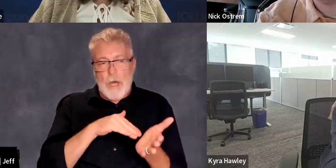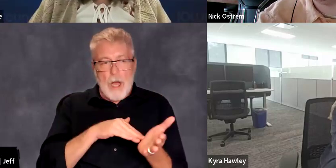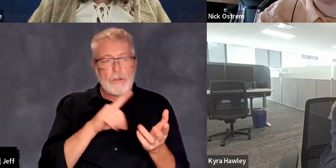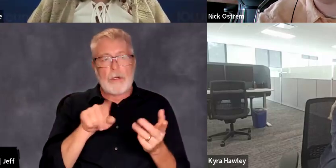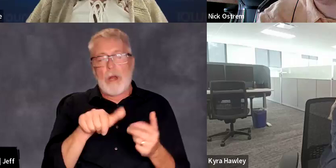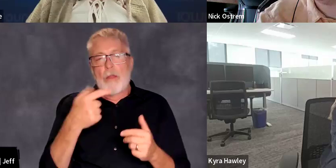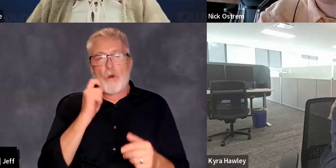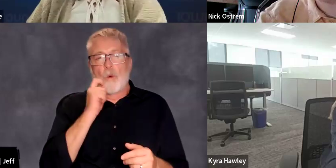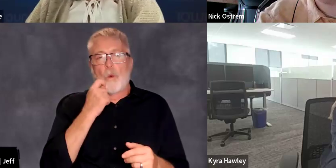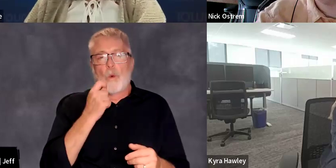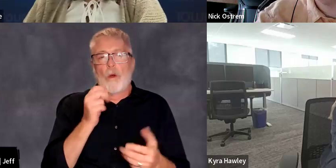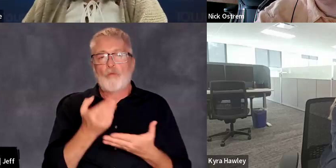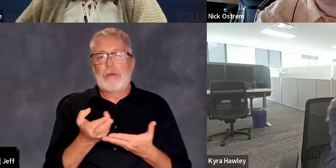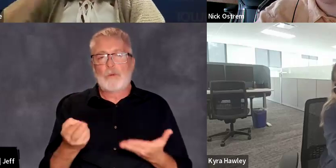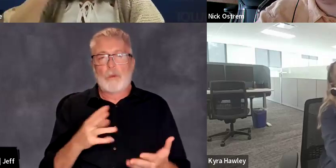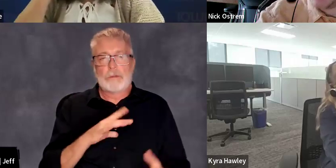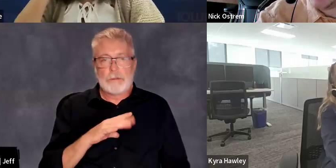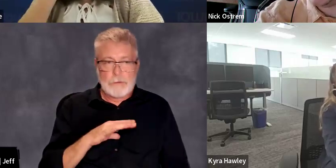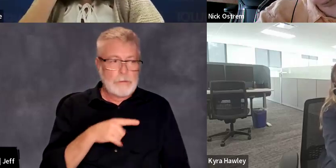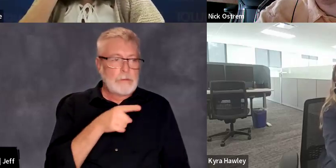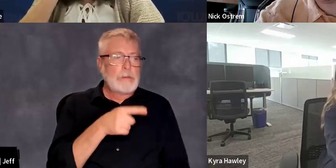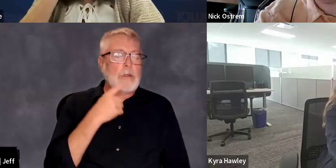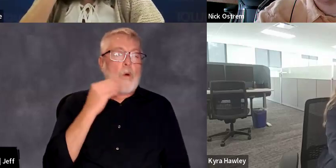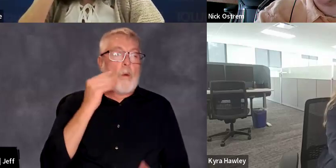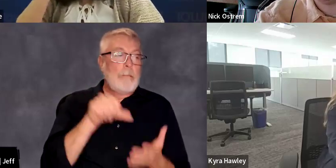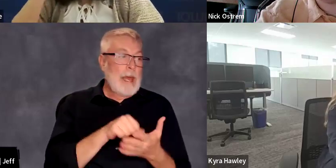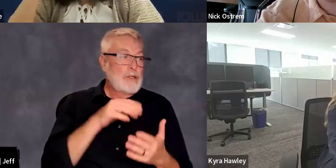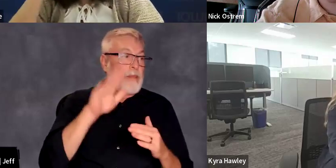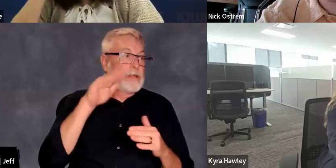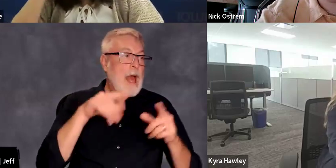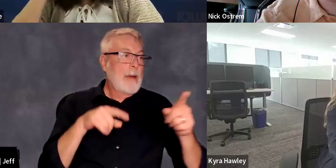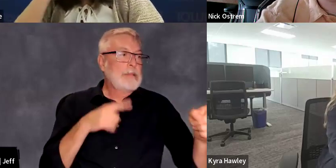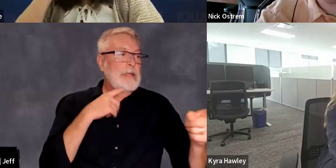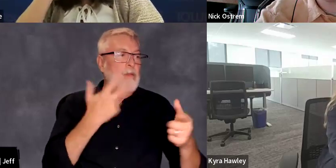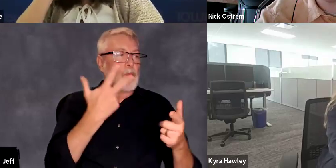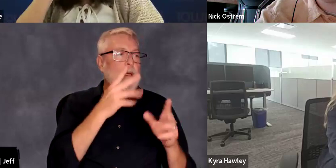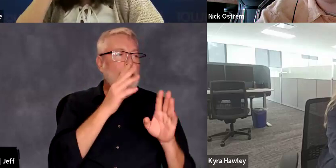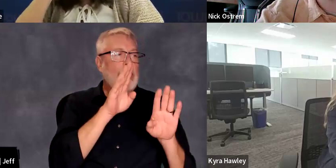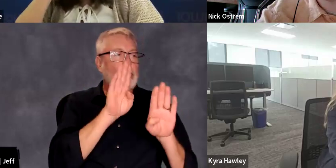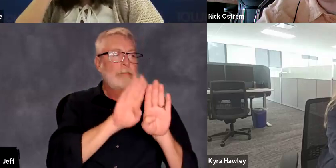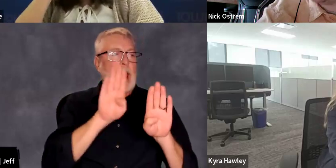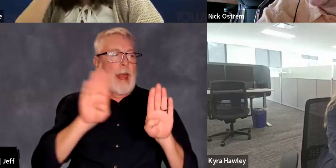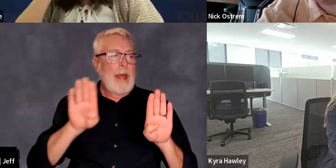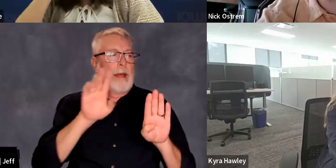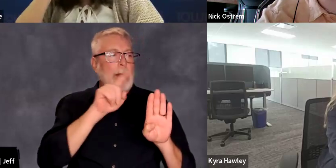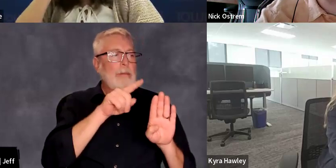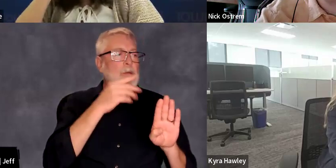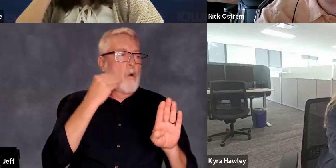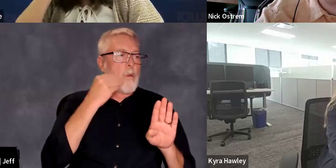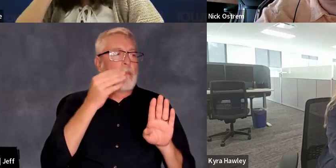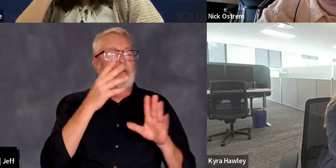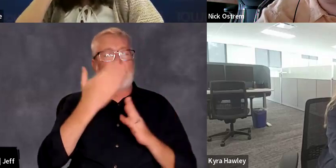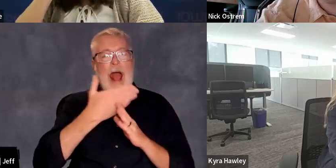of other really great resources. So on the home page, at the top, you've got 3 tabs: Home, Files, and Additional